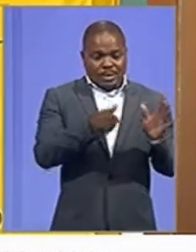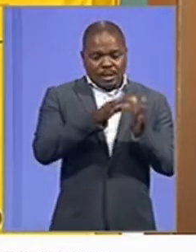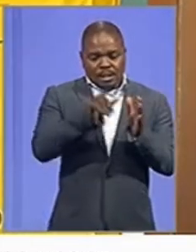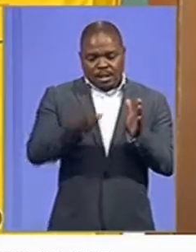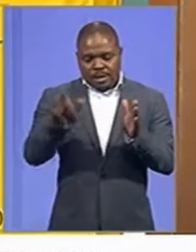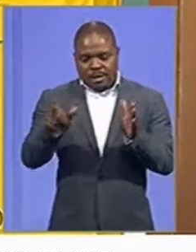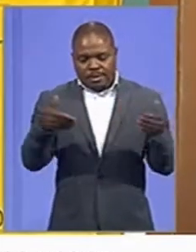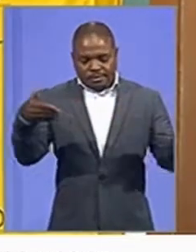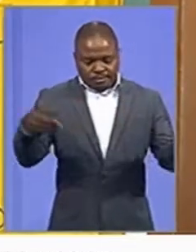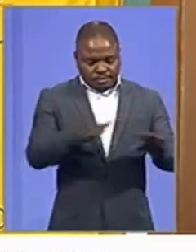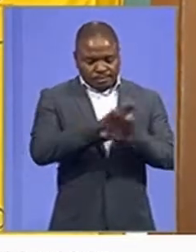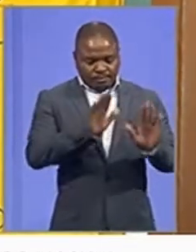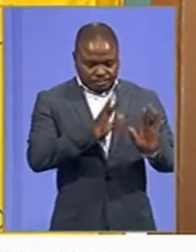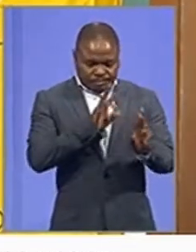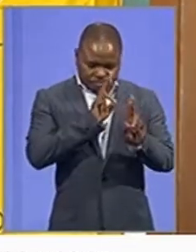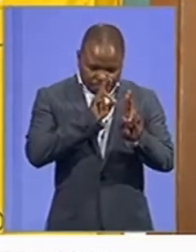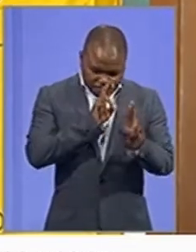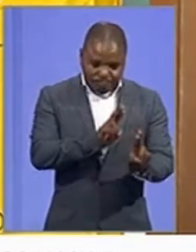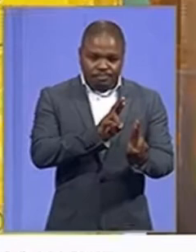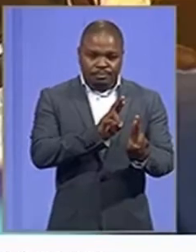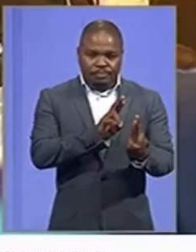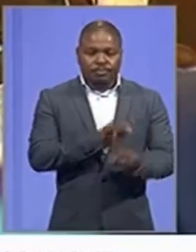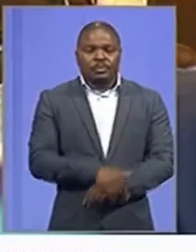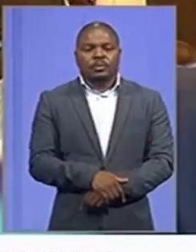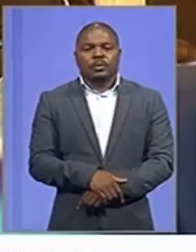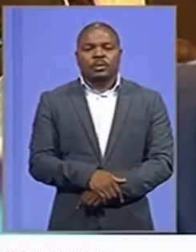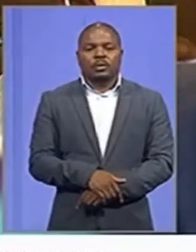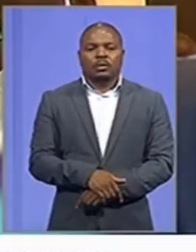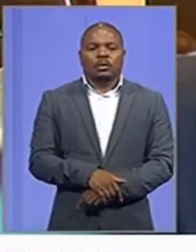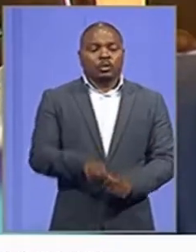the dignity that they deserve. Lefapha la